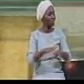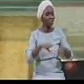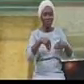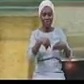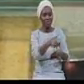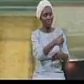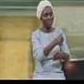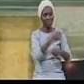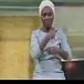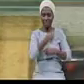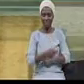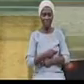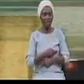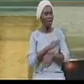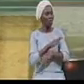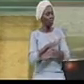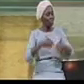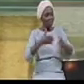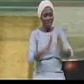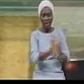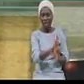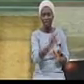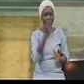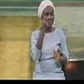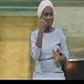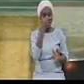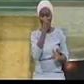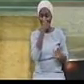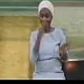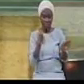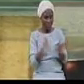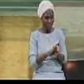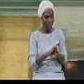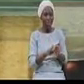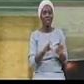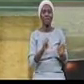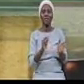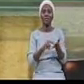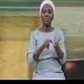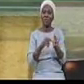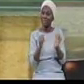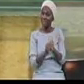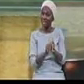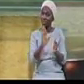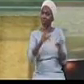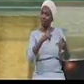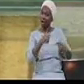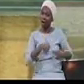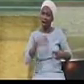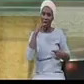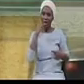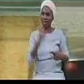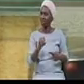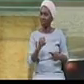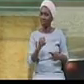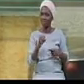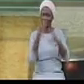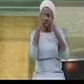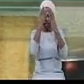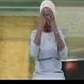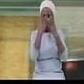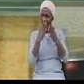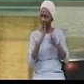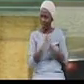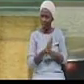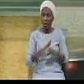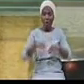the apple of thine eye cease. That is, your heart is broken over your children. You say, yes, they